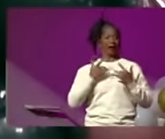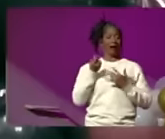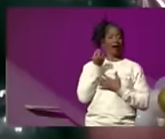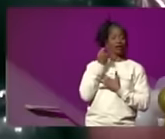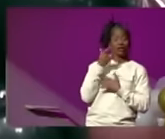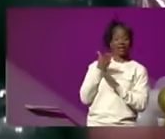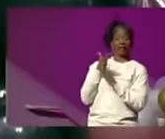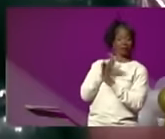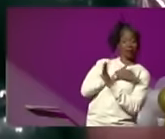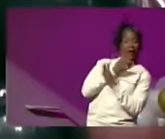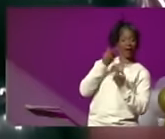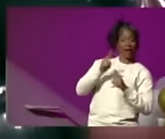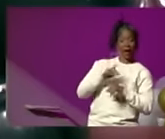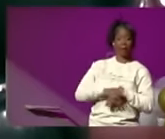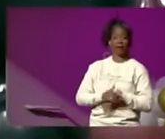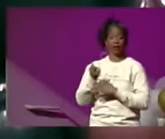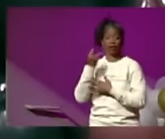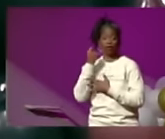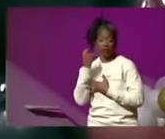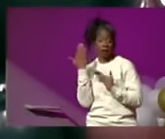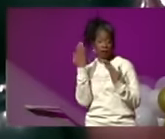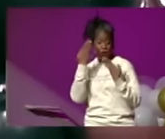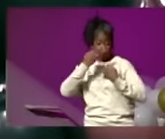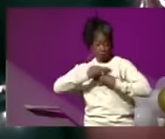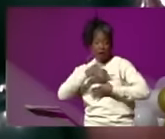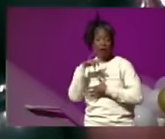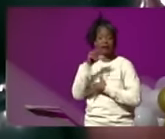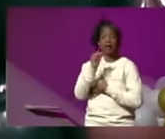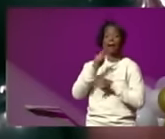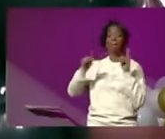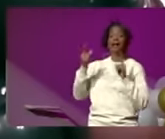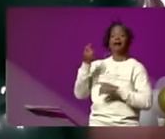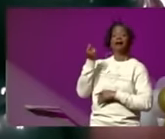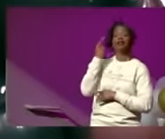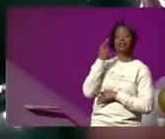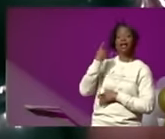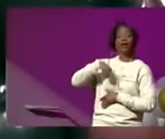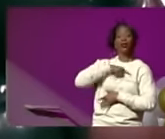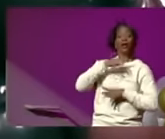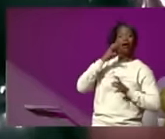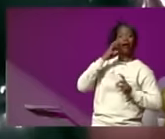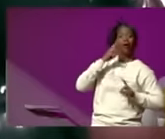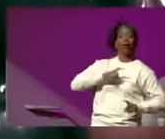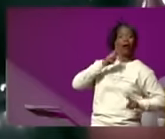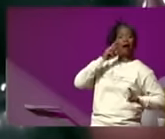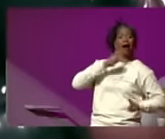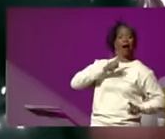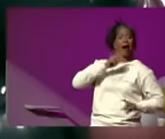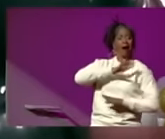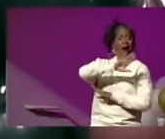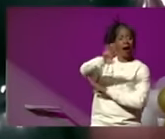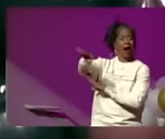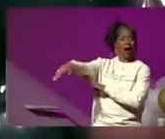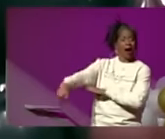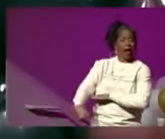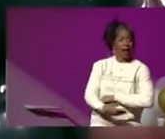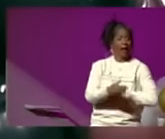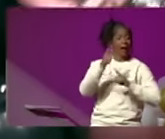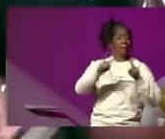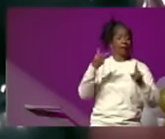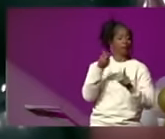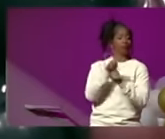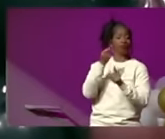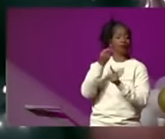previews. It's gotten dark, but I gotta give you the previews. Weeping may endure for a night, but joy comes in the